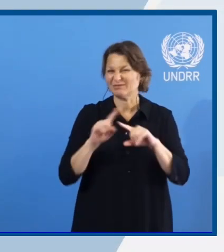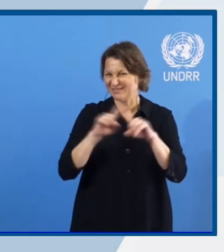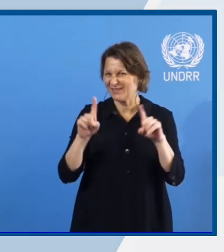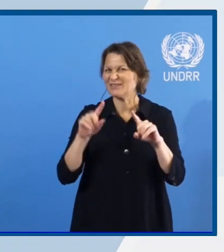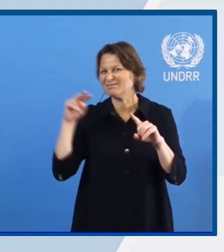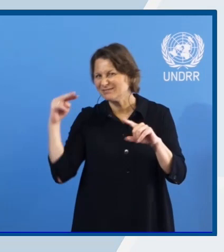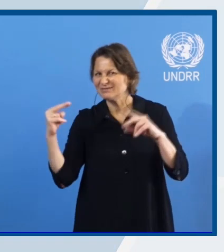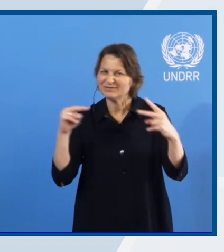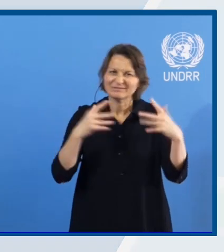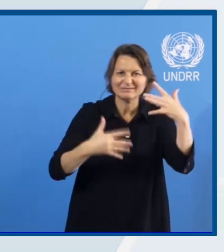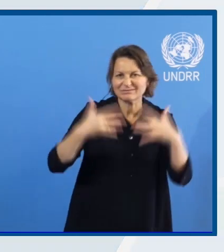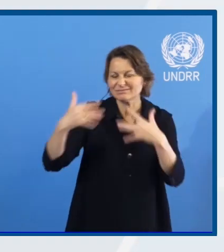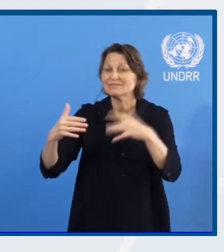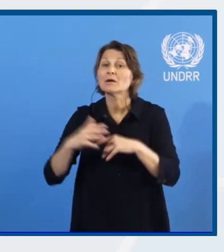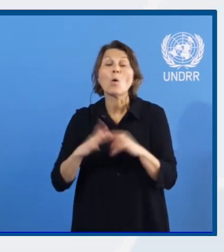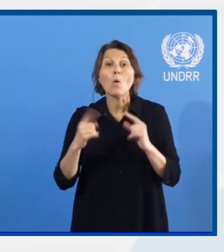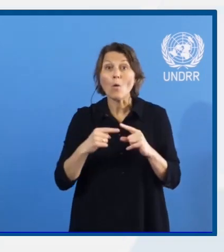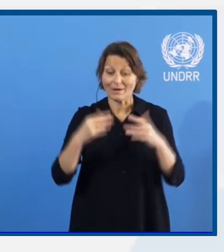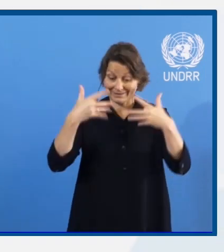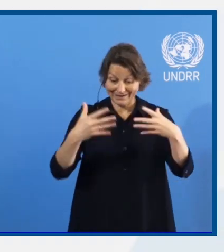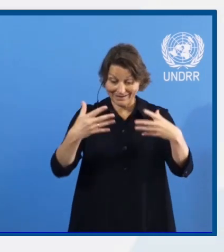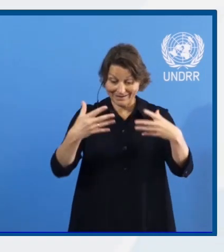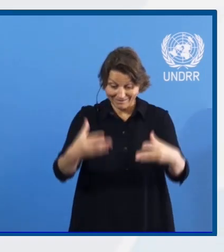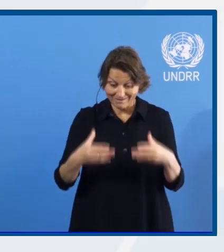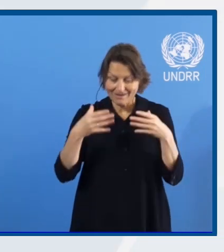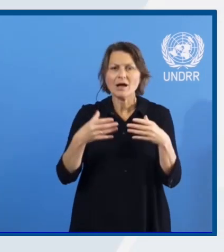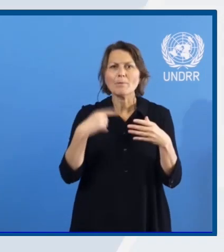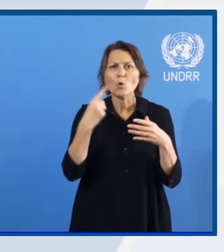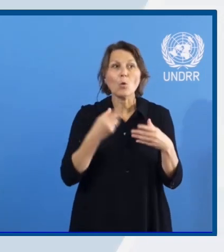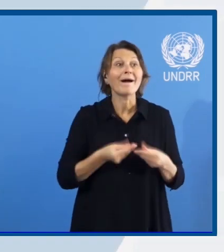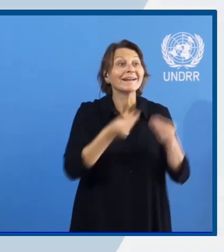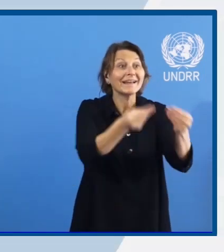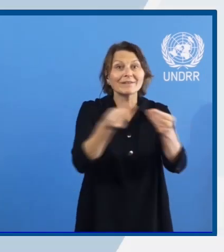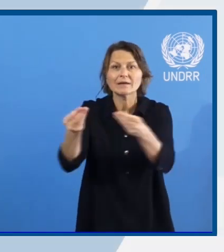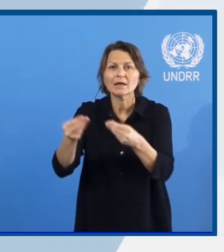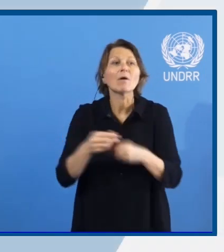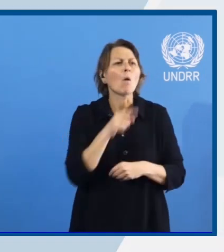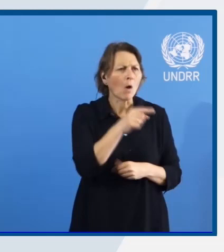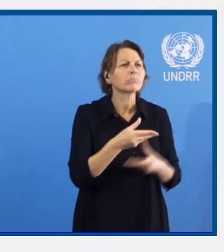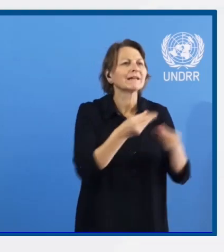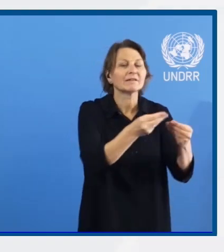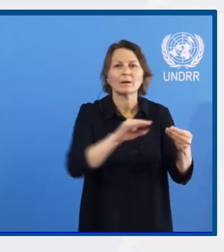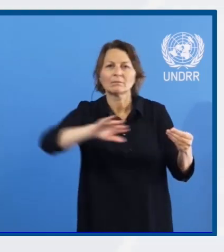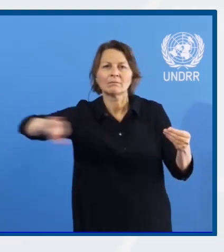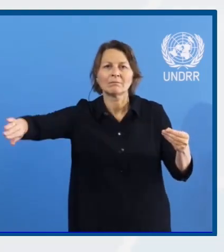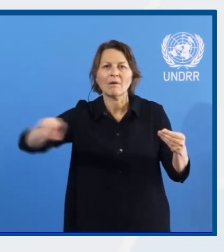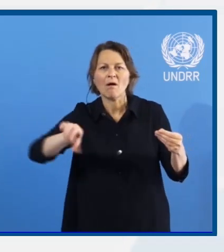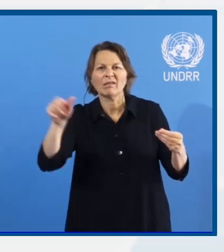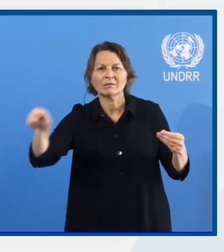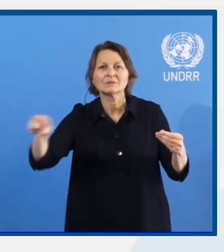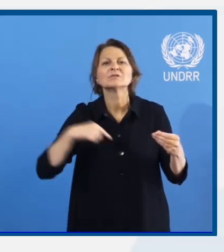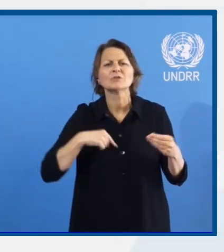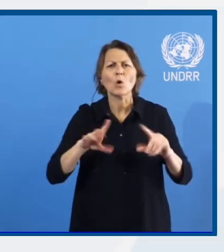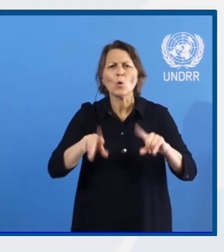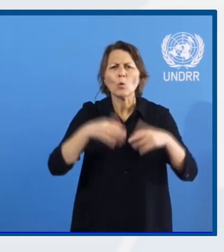but not readily accessible to key stakeholders and decision makers. Where information is available and accessible, one may